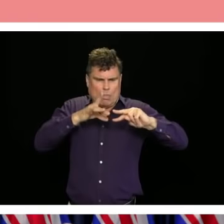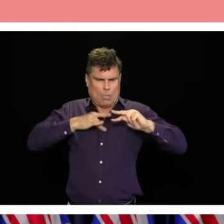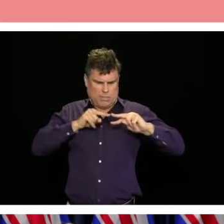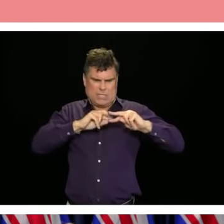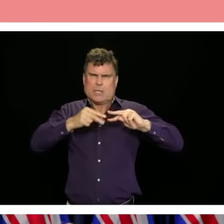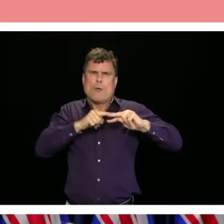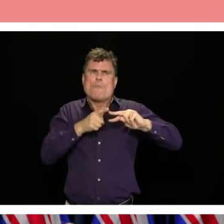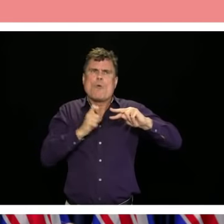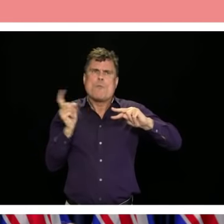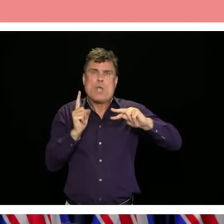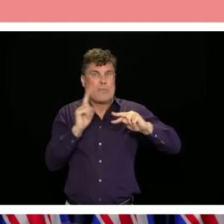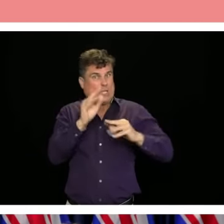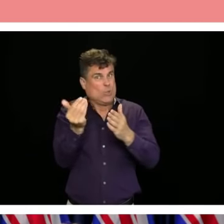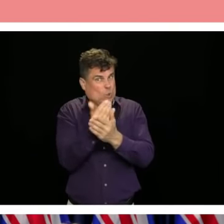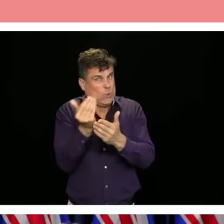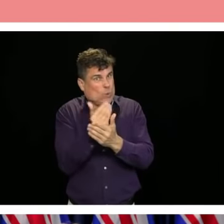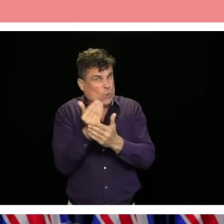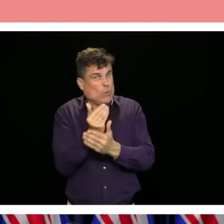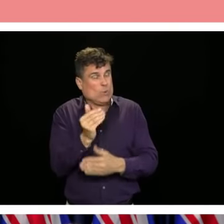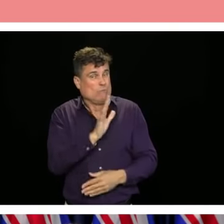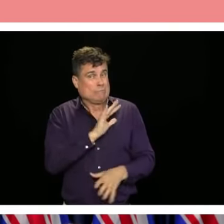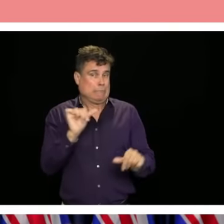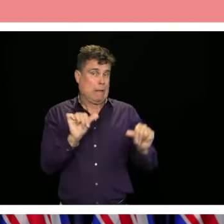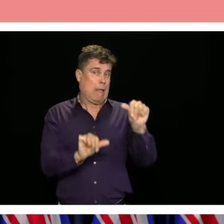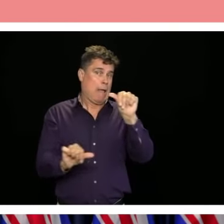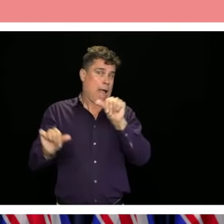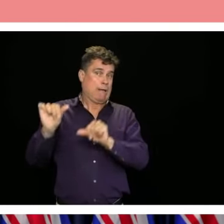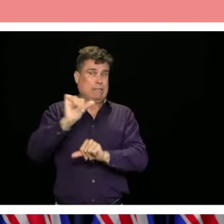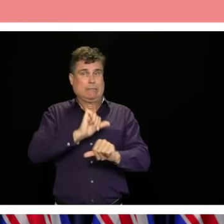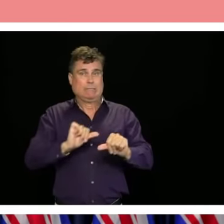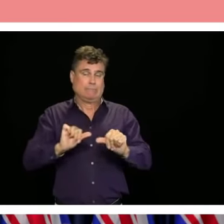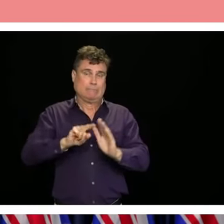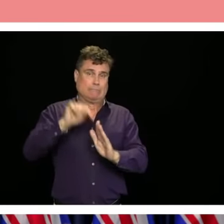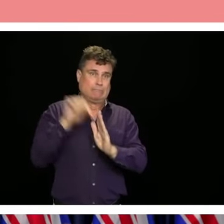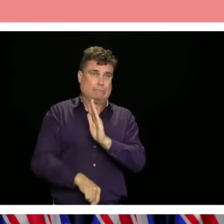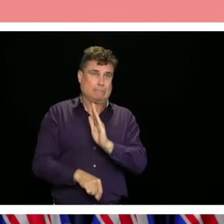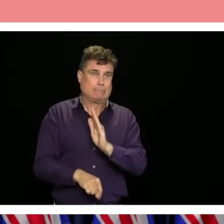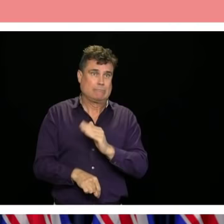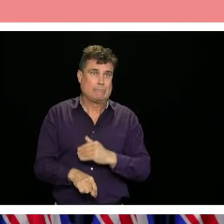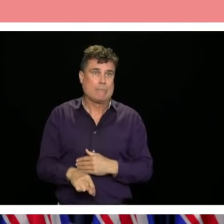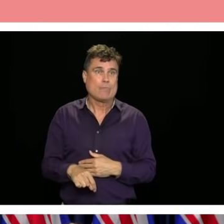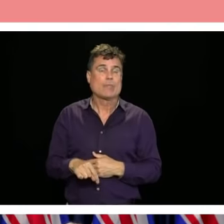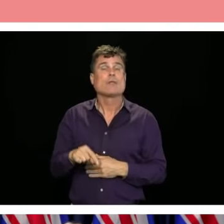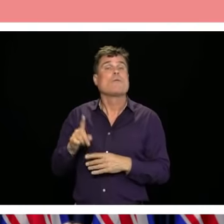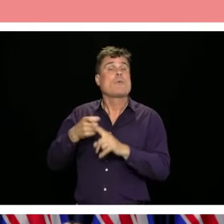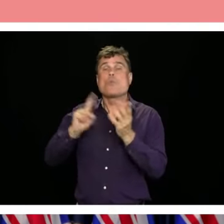health teams around the province who did this work and helped us break the curve.